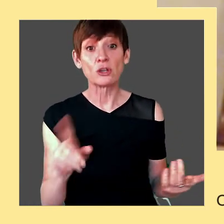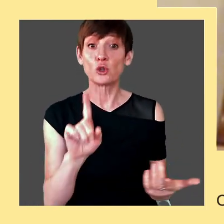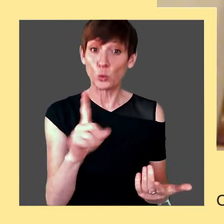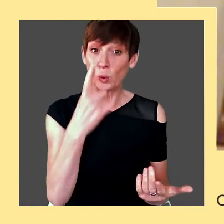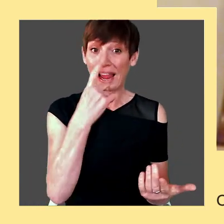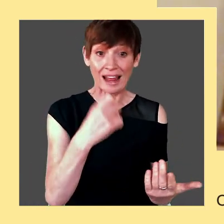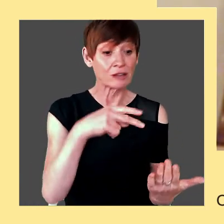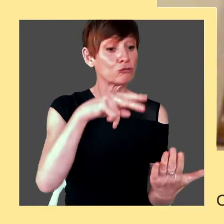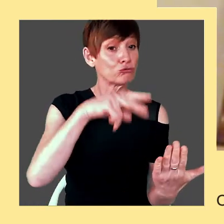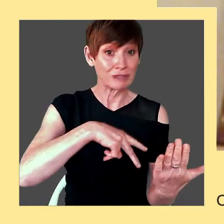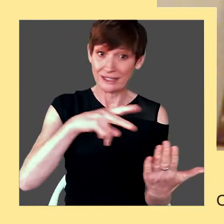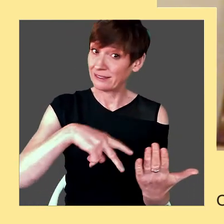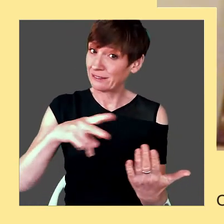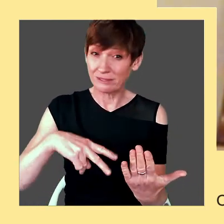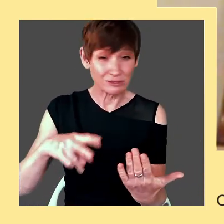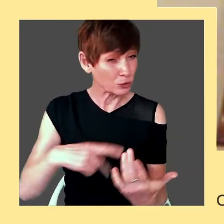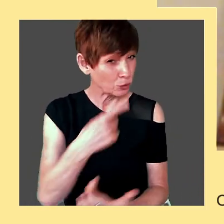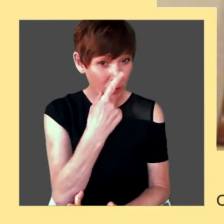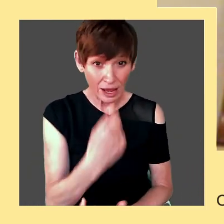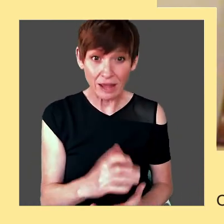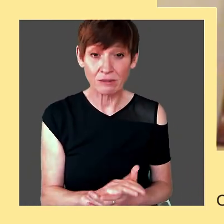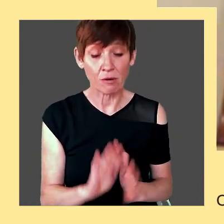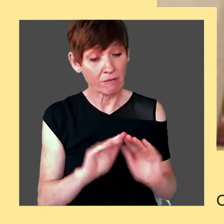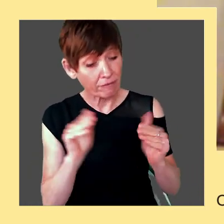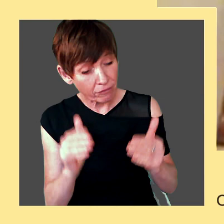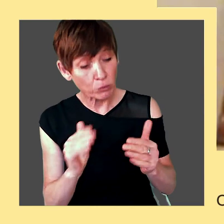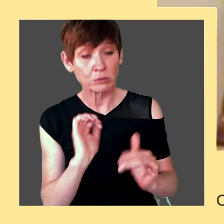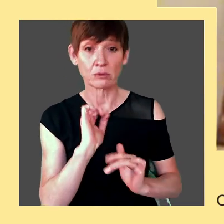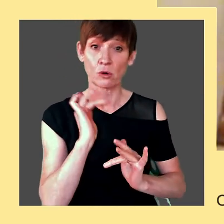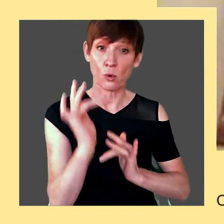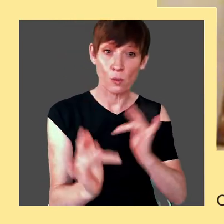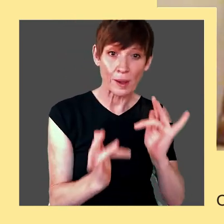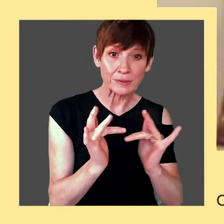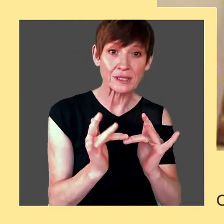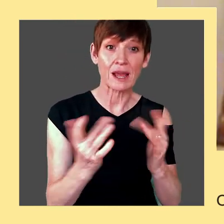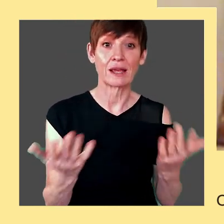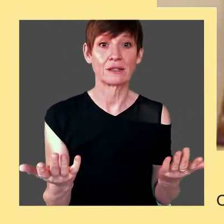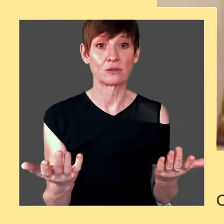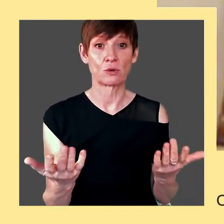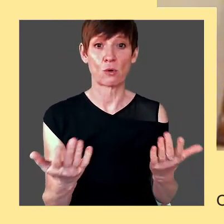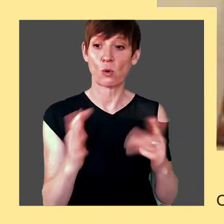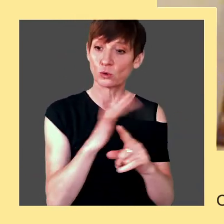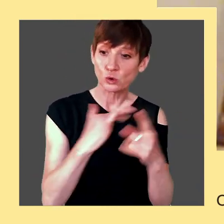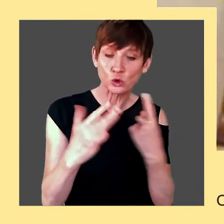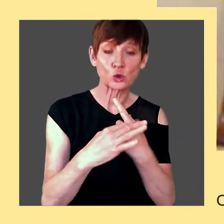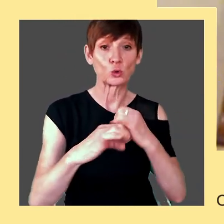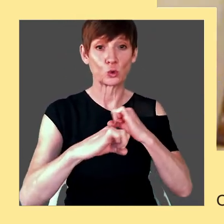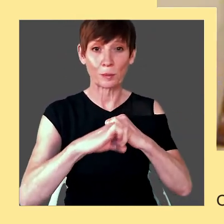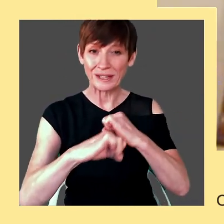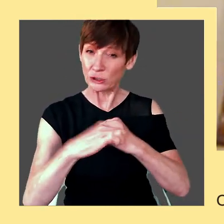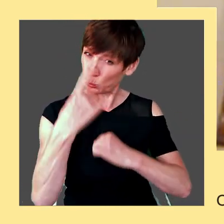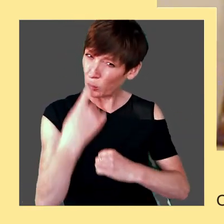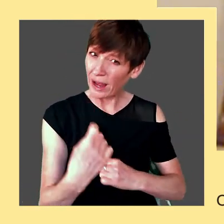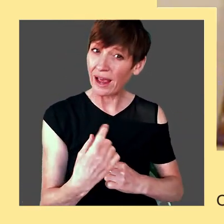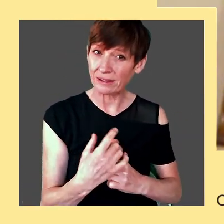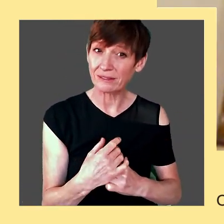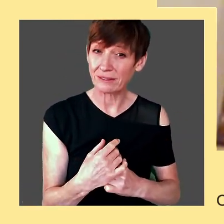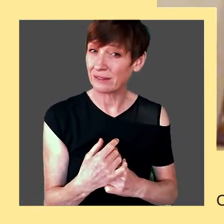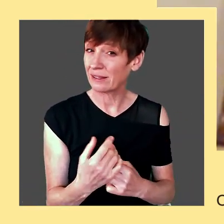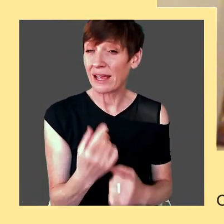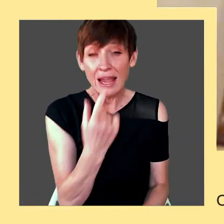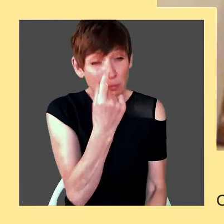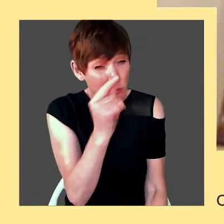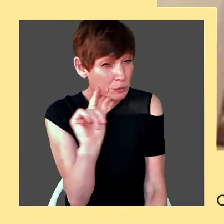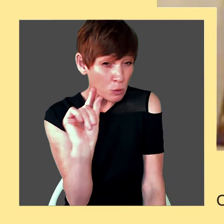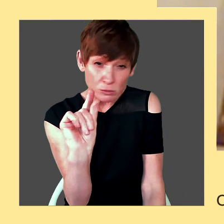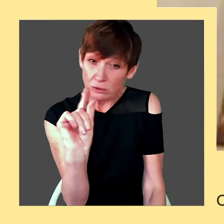can focus on your website, or you can maintain your social media. Small things,